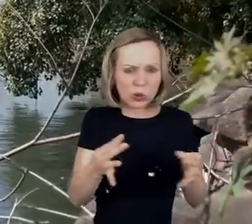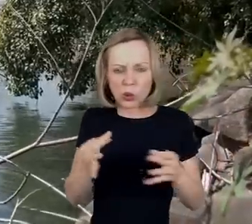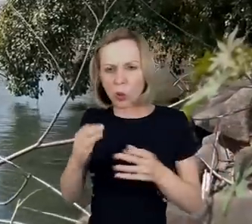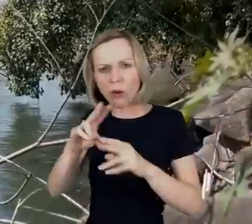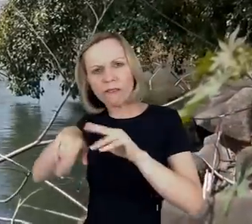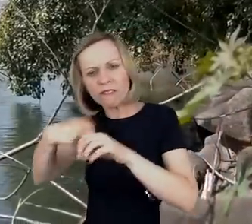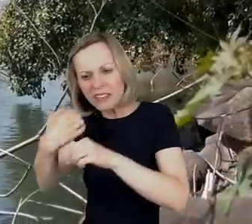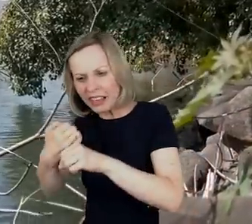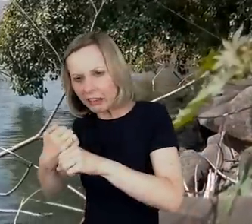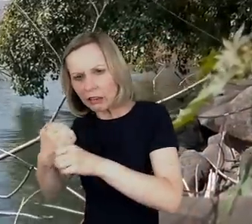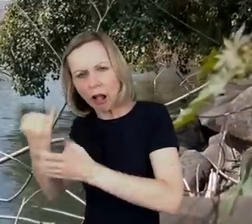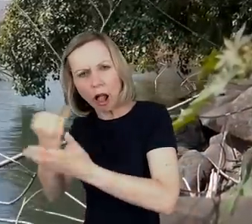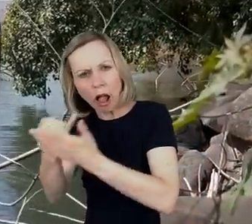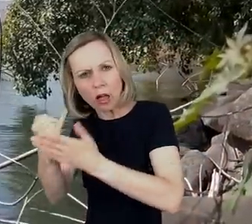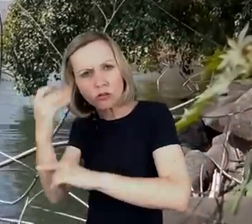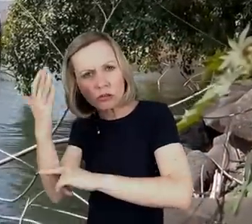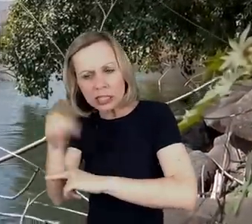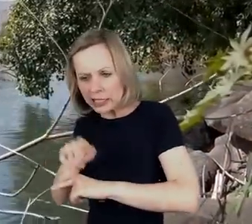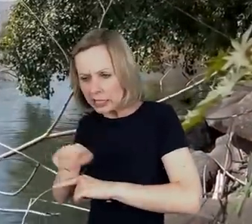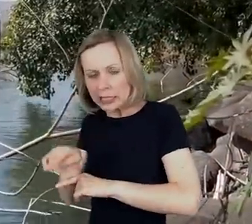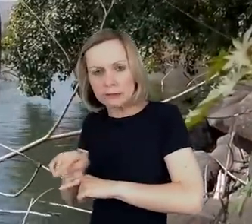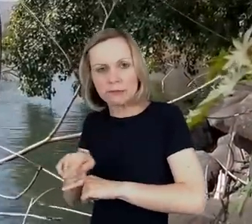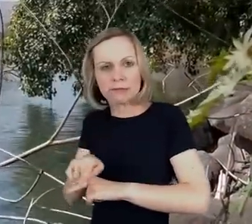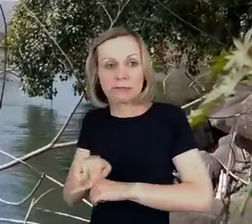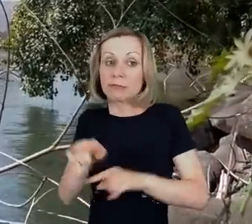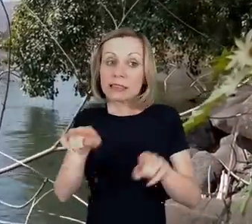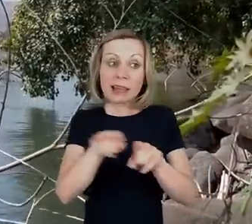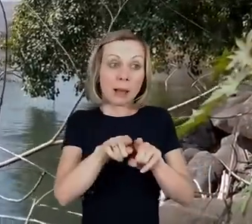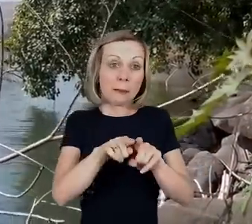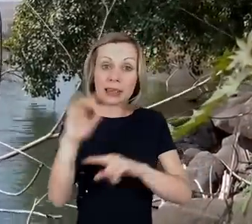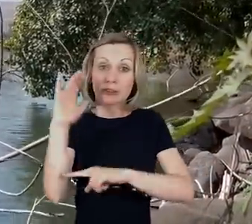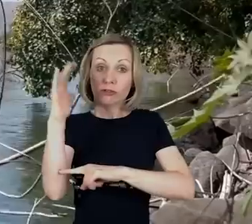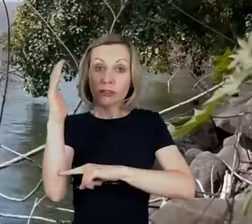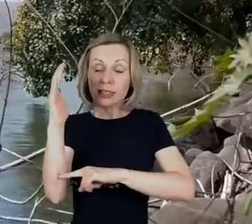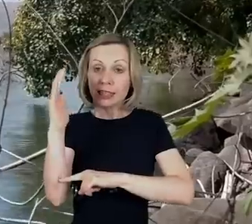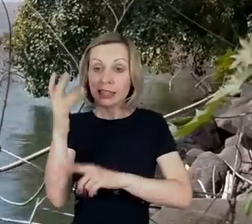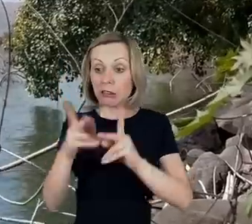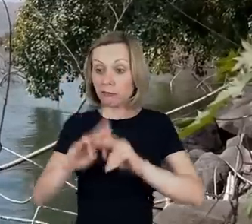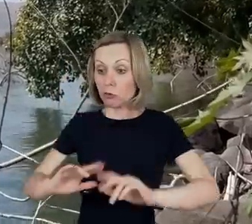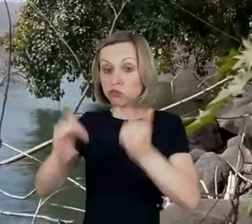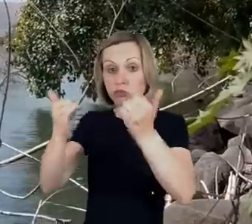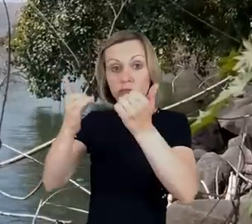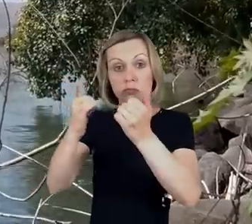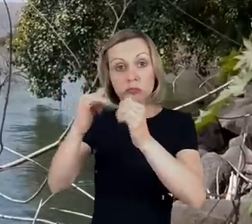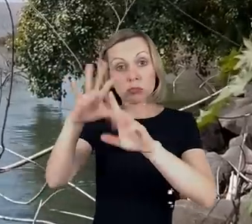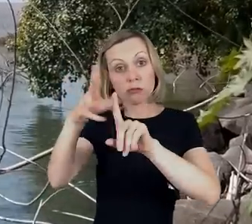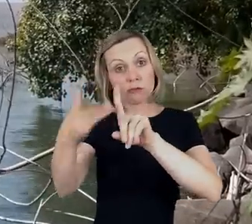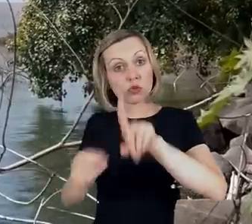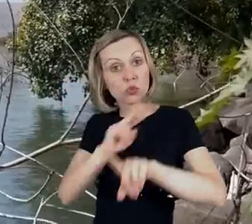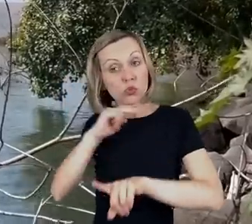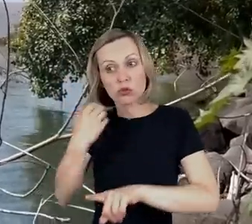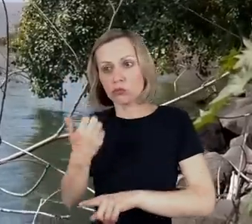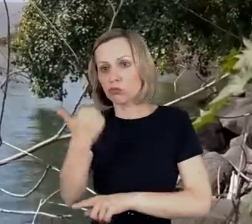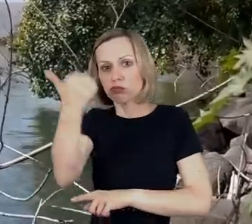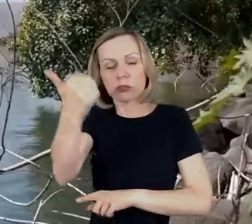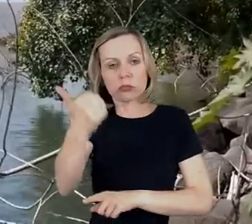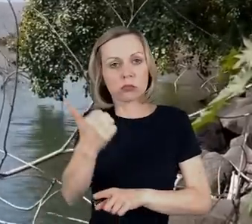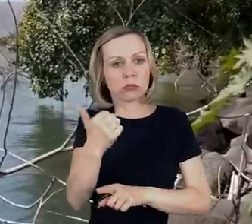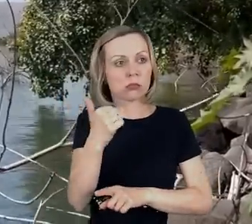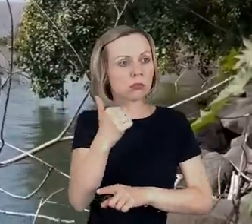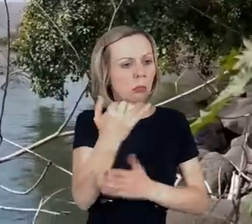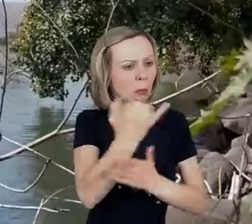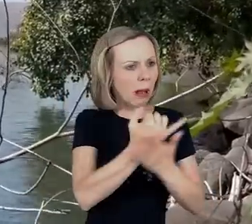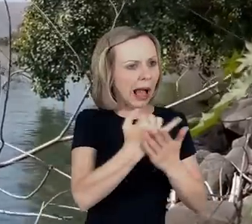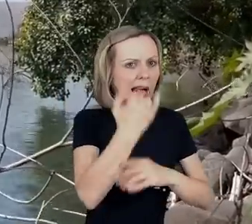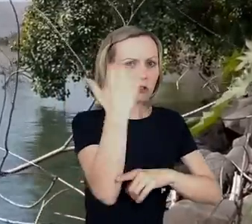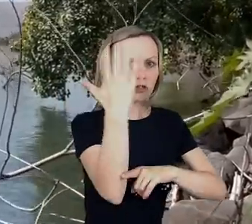tree bears good fruit, but the bad tree bears bad fruit. A good tree cannot bear bad fruit, nor can a